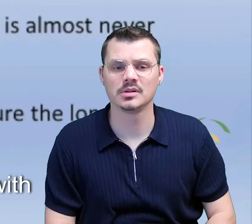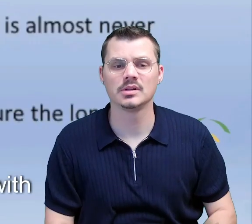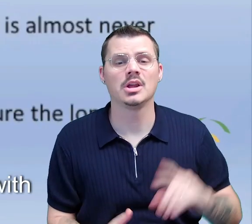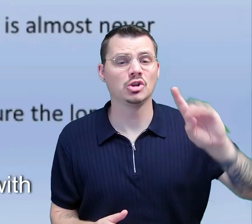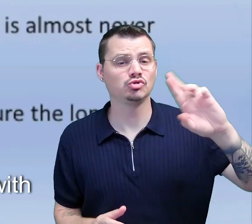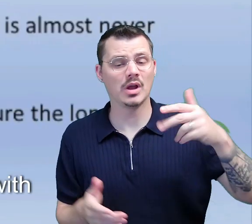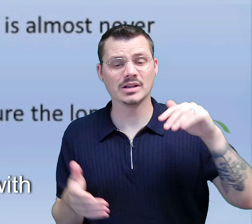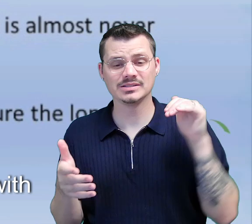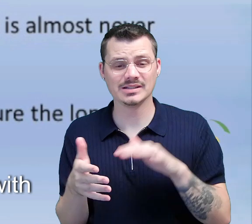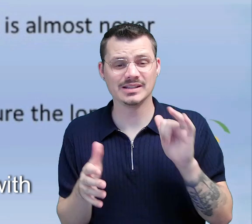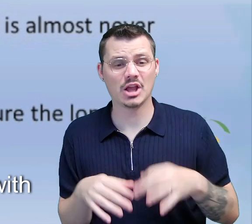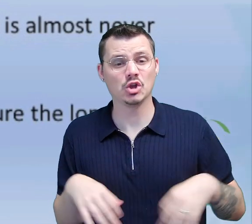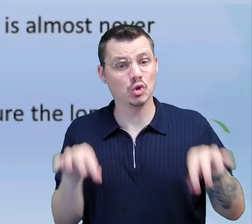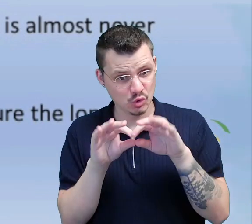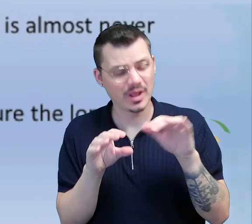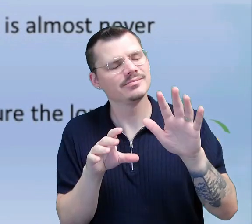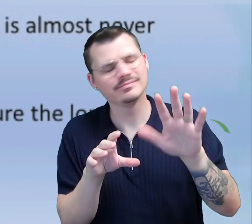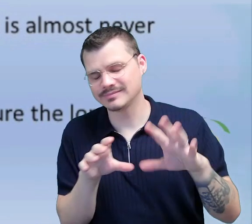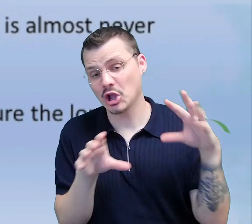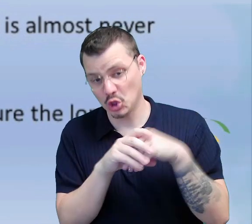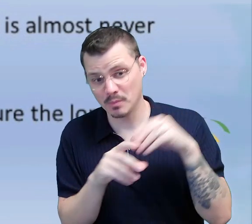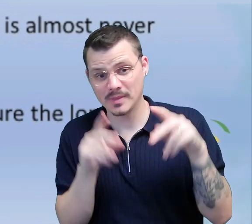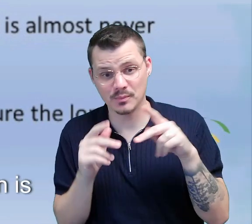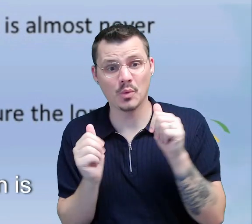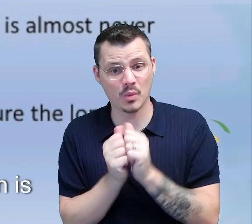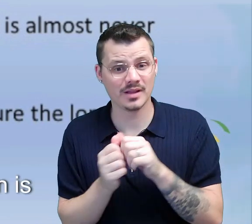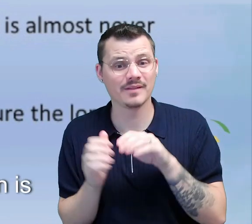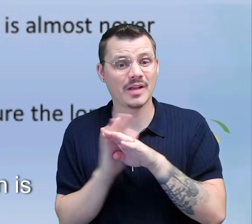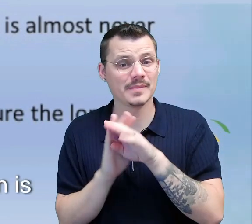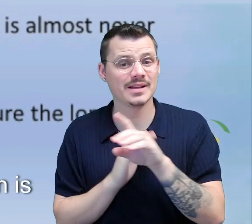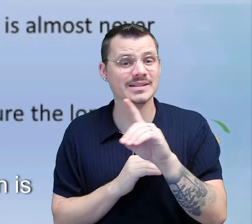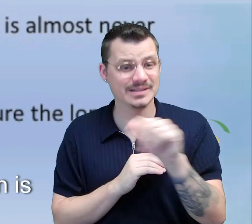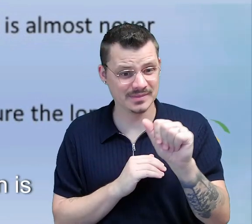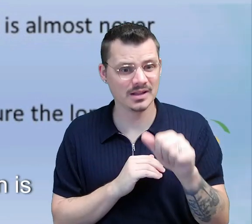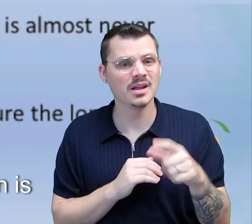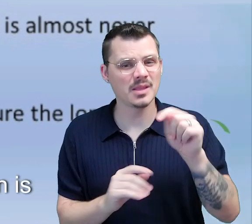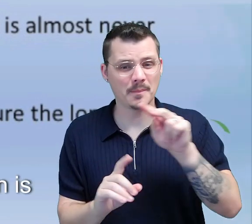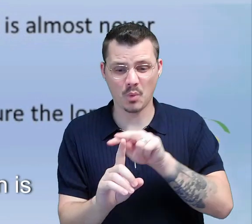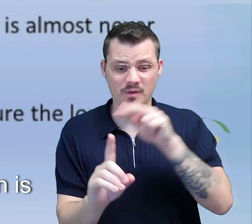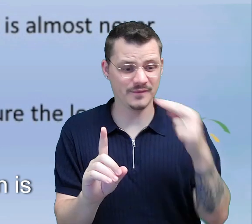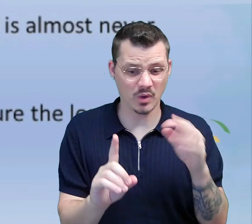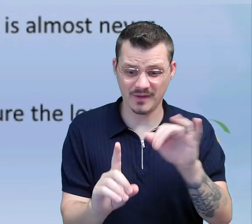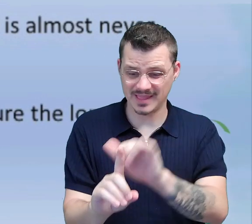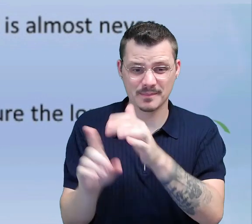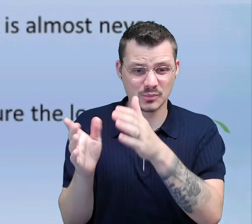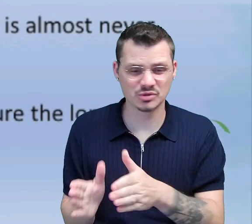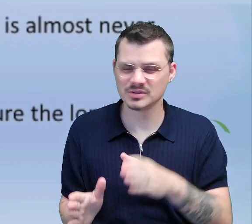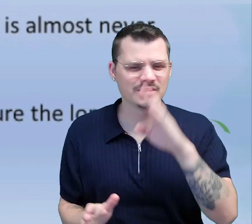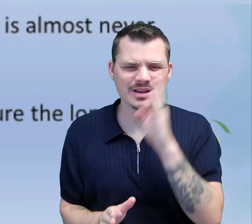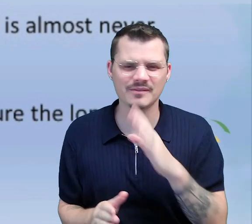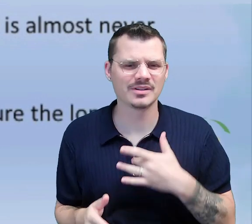In drug studies that include people with developmental disabilities, the point of view of the actual person is never